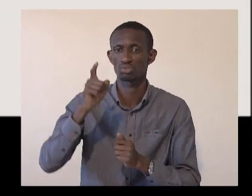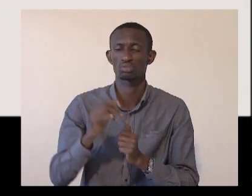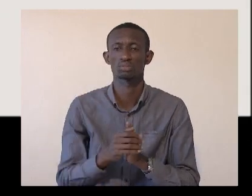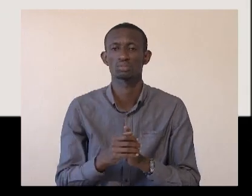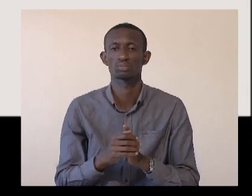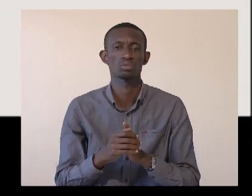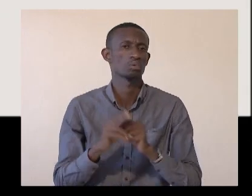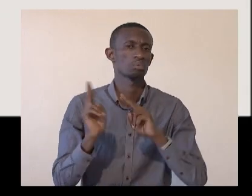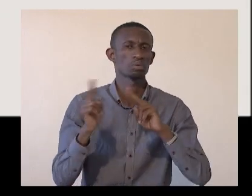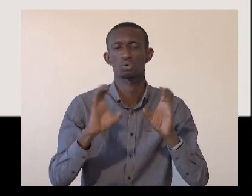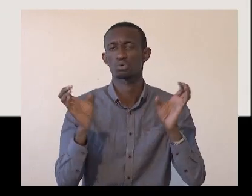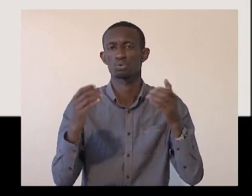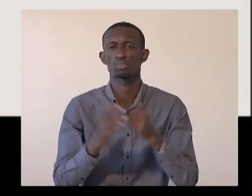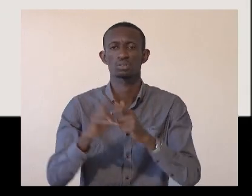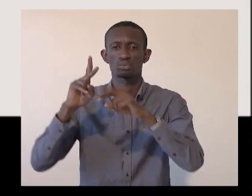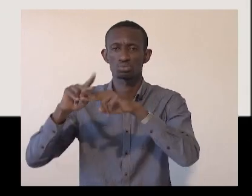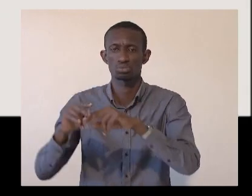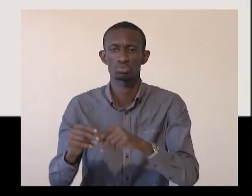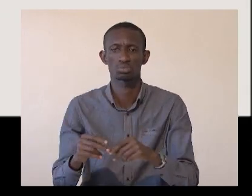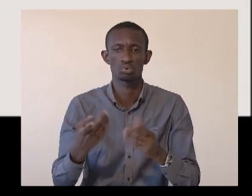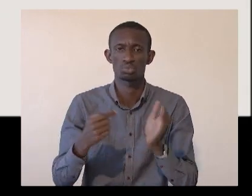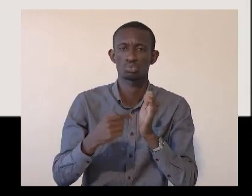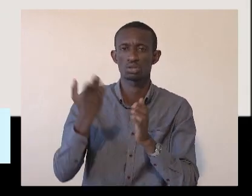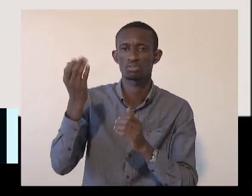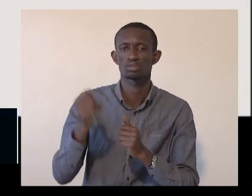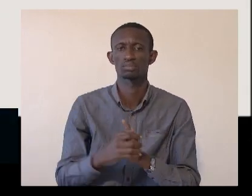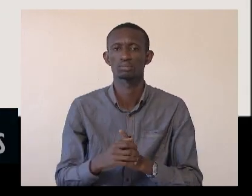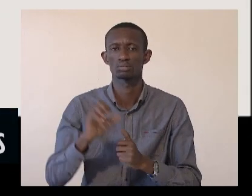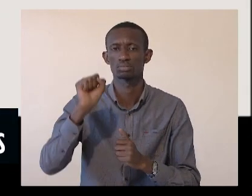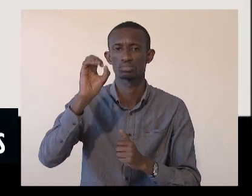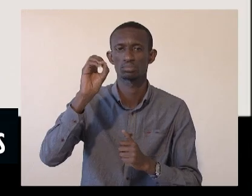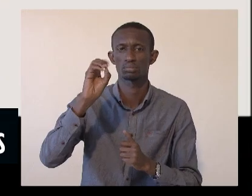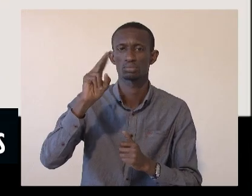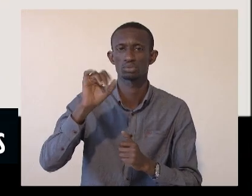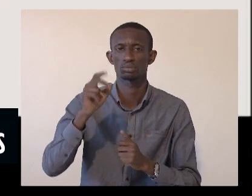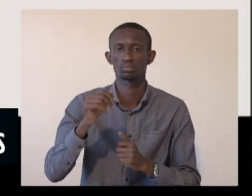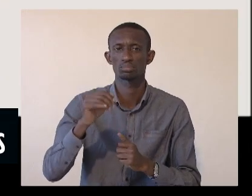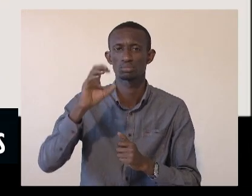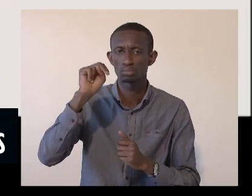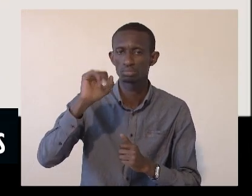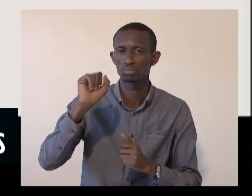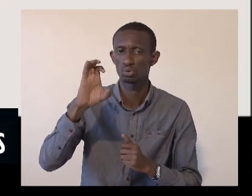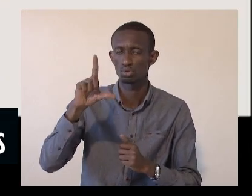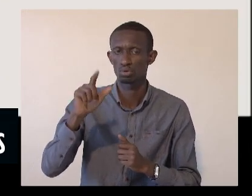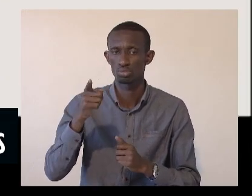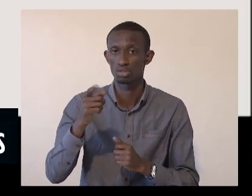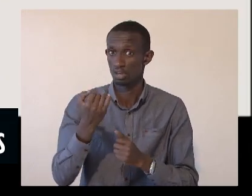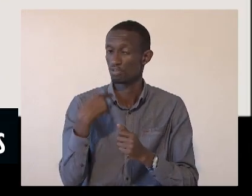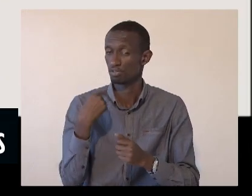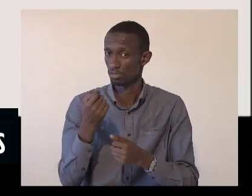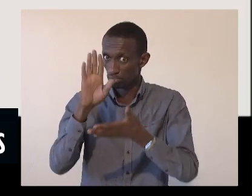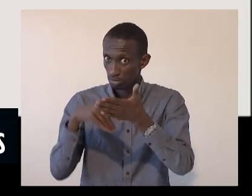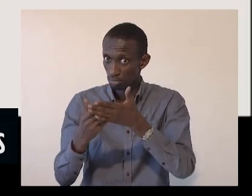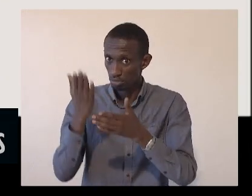some uses of the common salts. So here we have sodium chloride, the table salt. So if I say table salt,